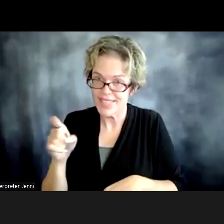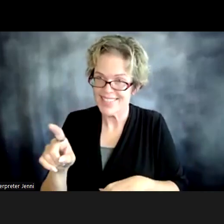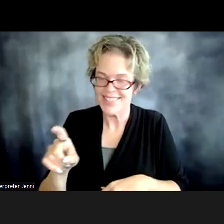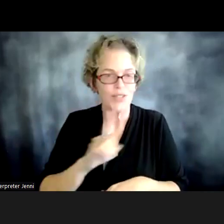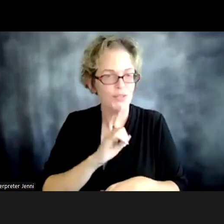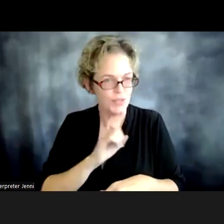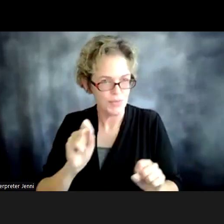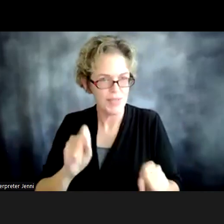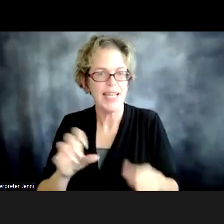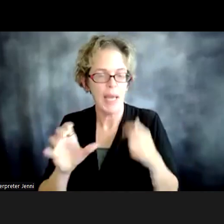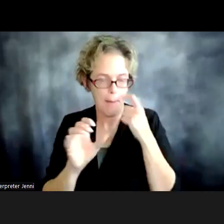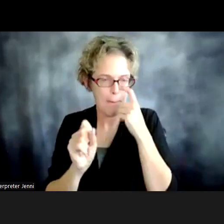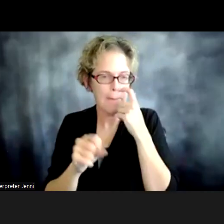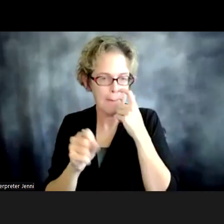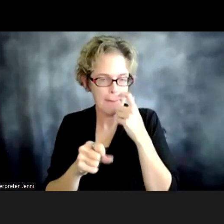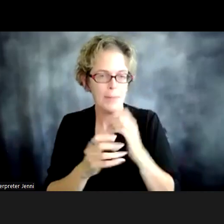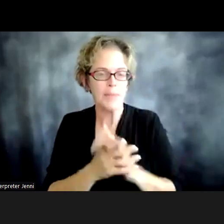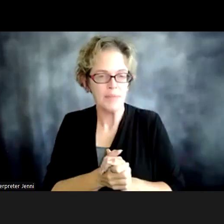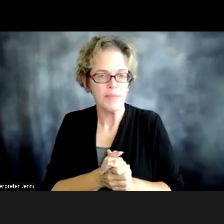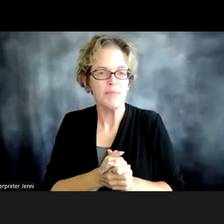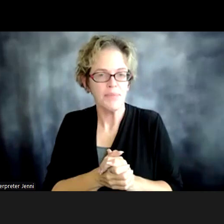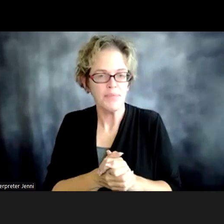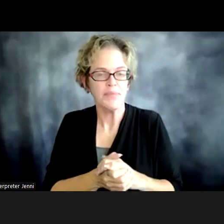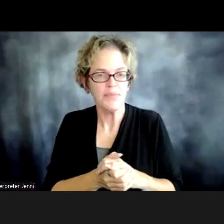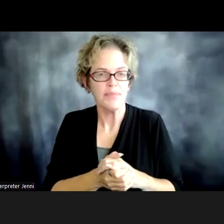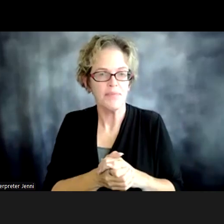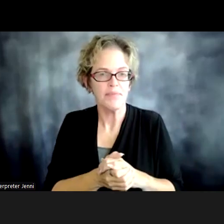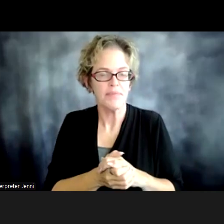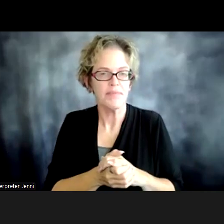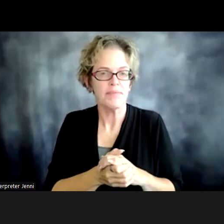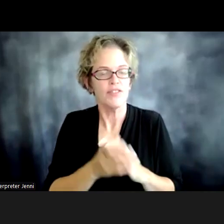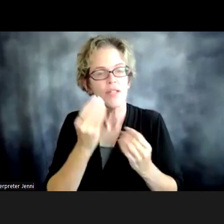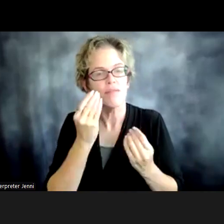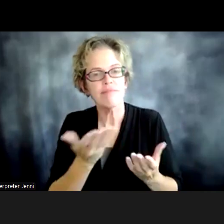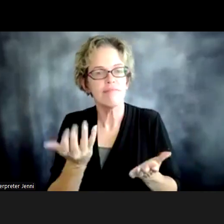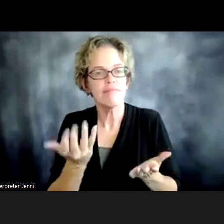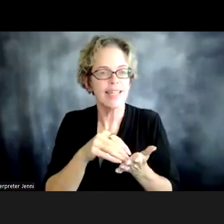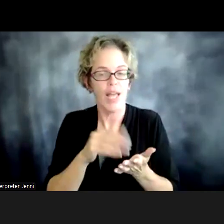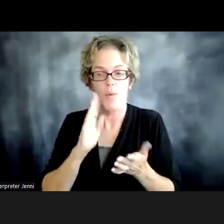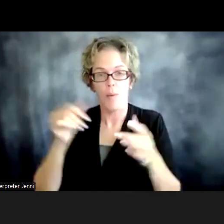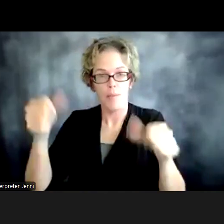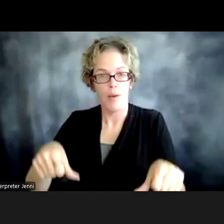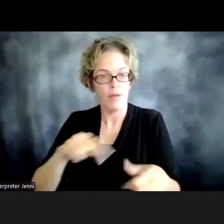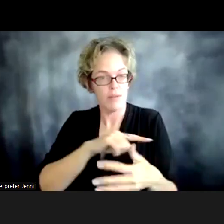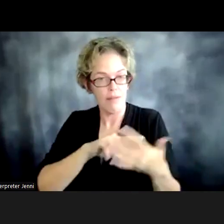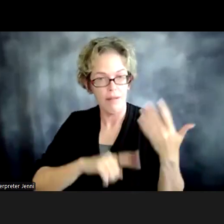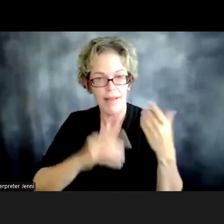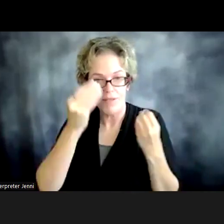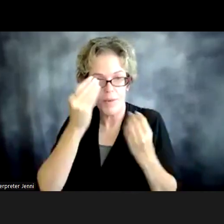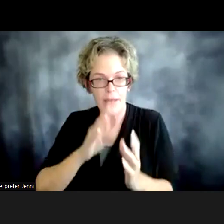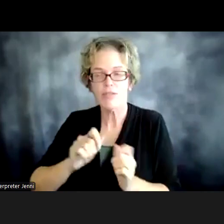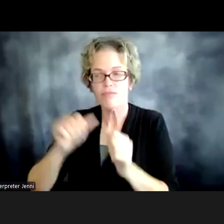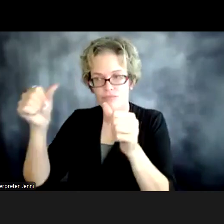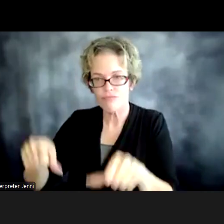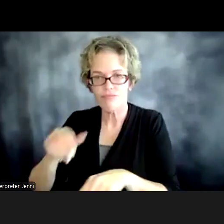Certainly we can do that. So I can just note again, we will be posting this information on our website